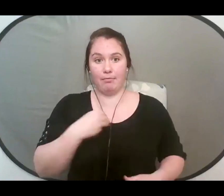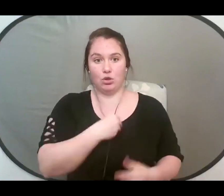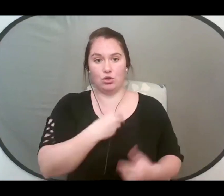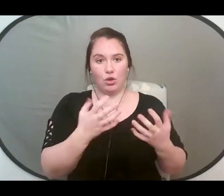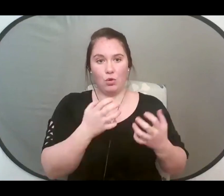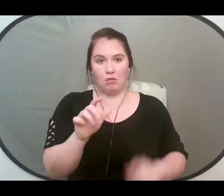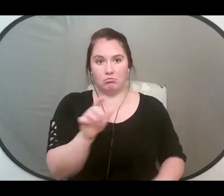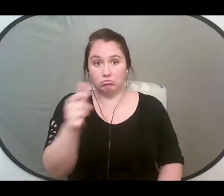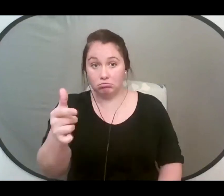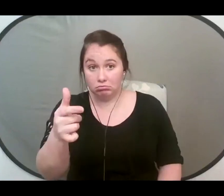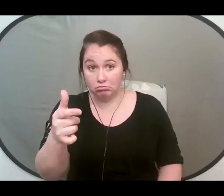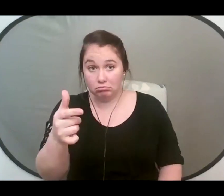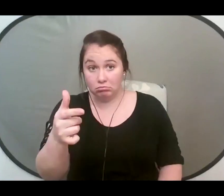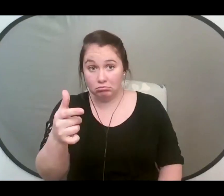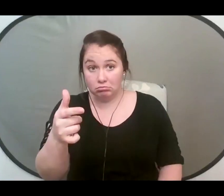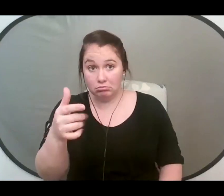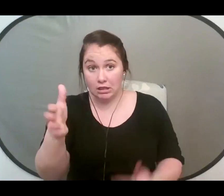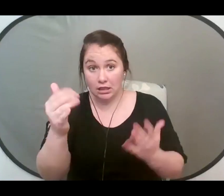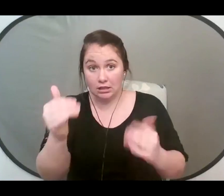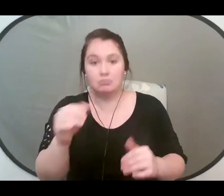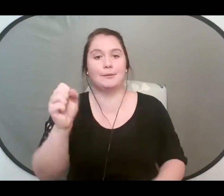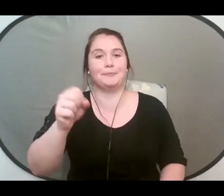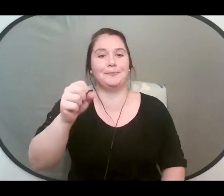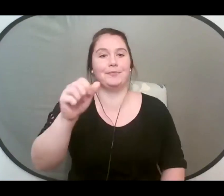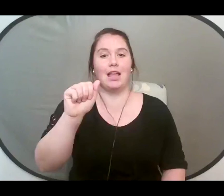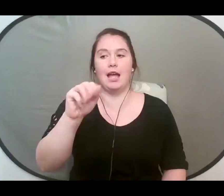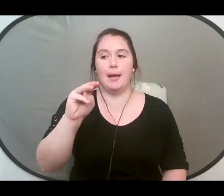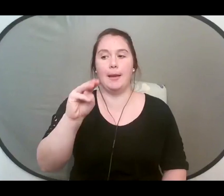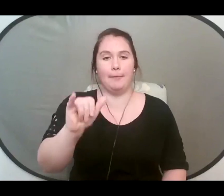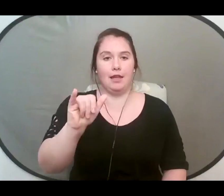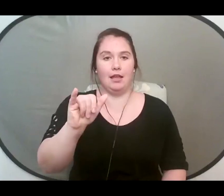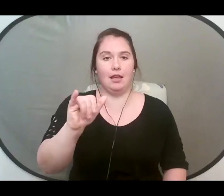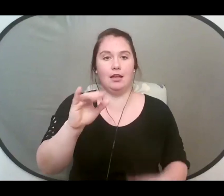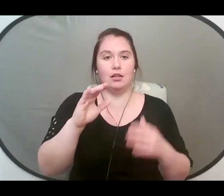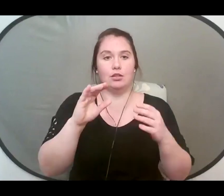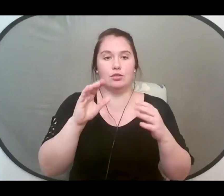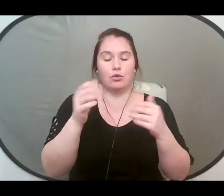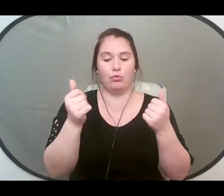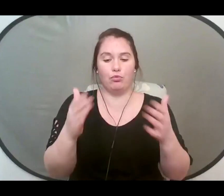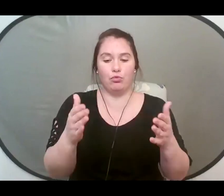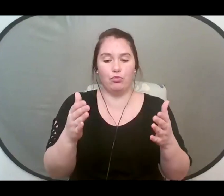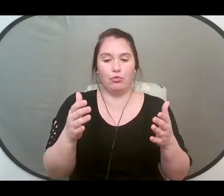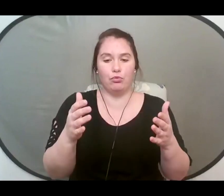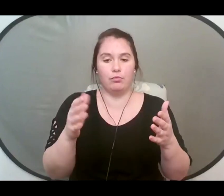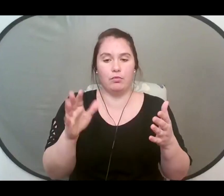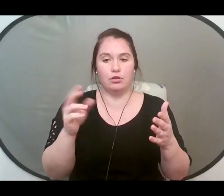of call on you. Yeah, it's Amy is 2. Room 3 is Doug.